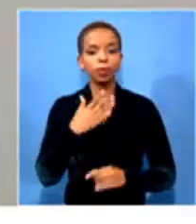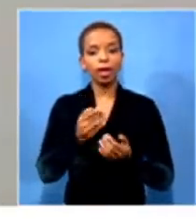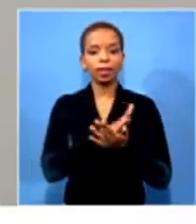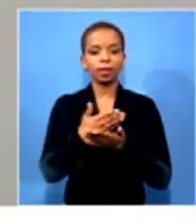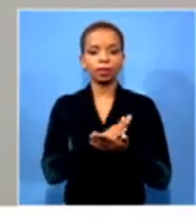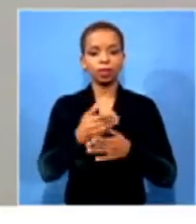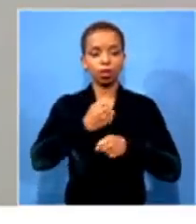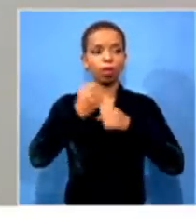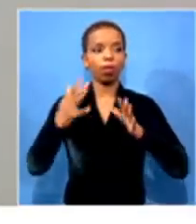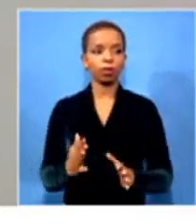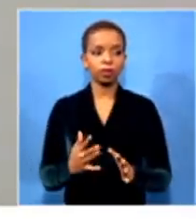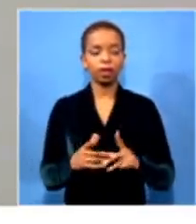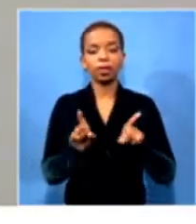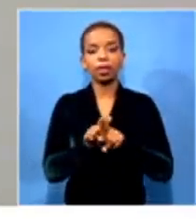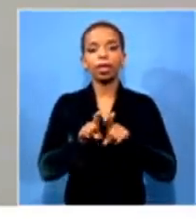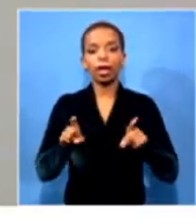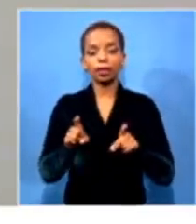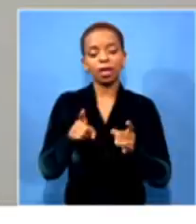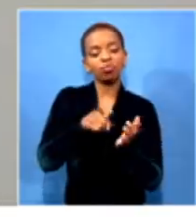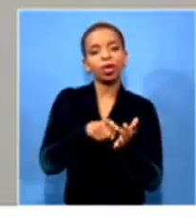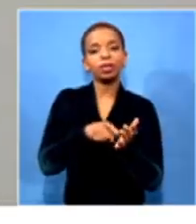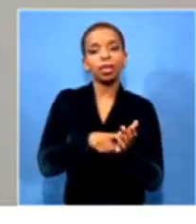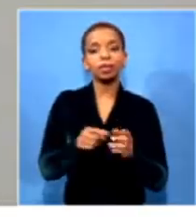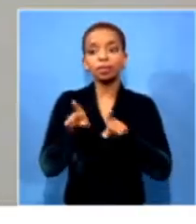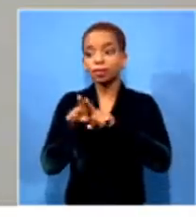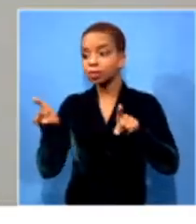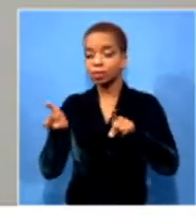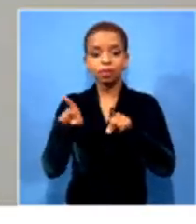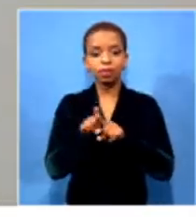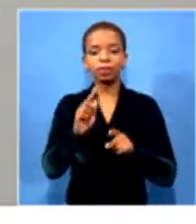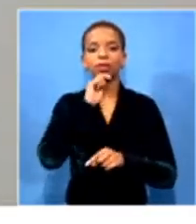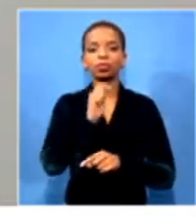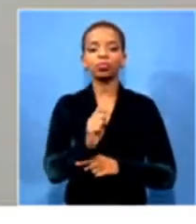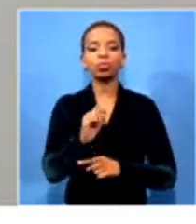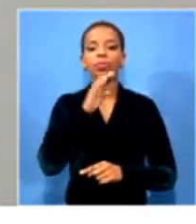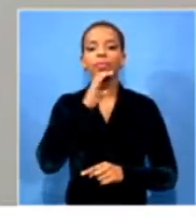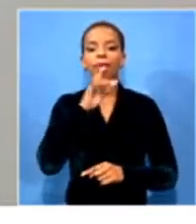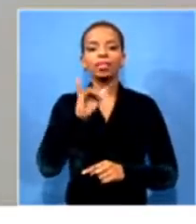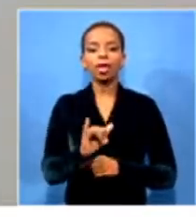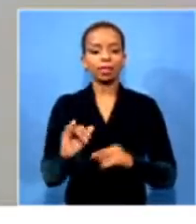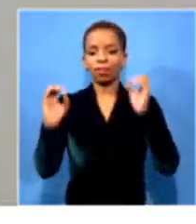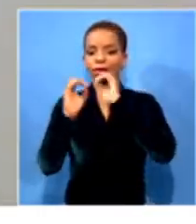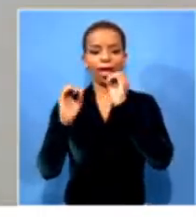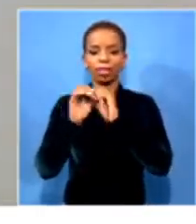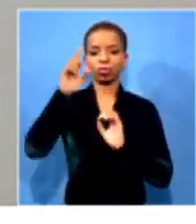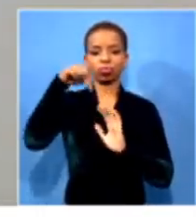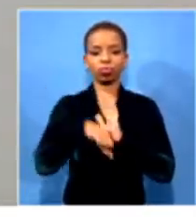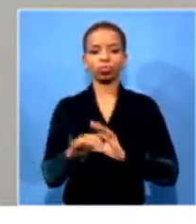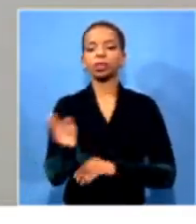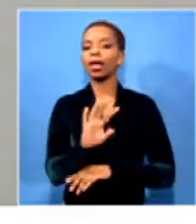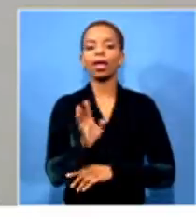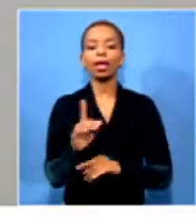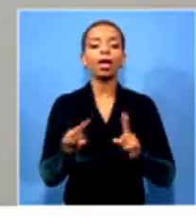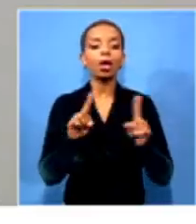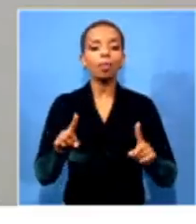and the major creditors being the banks, who unfortunately actually have nothing to lose, because if you remember, the major banks all have state guarantees.